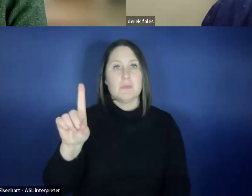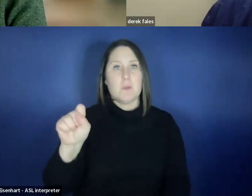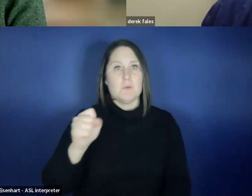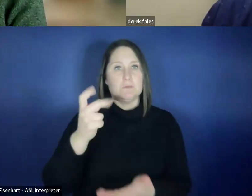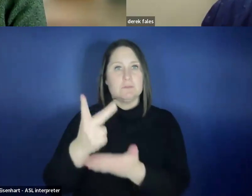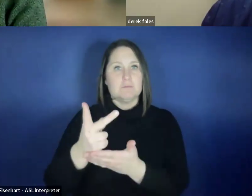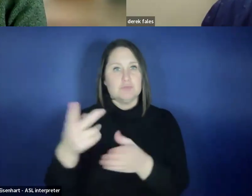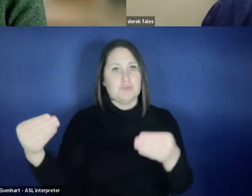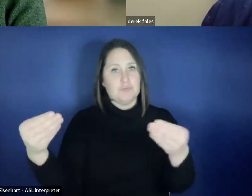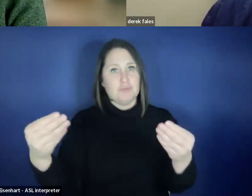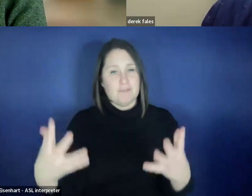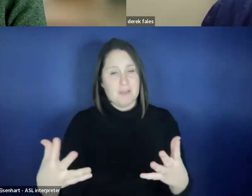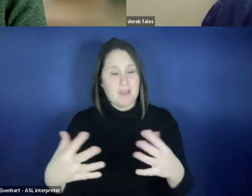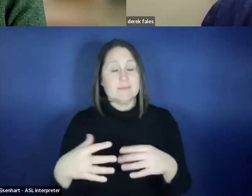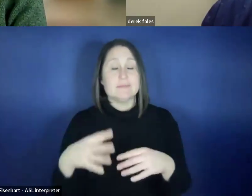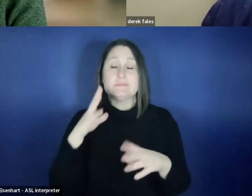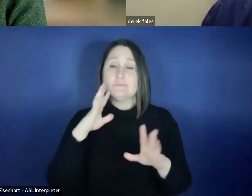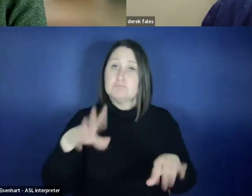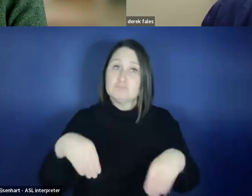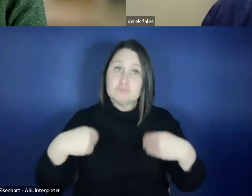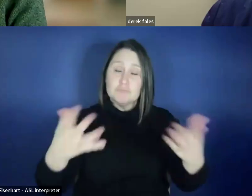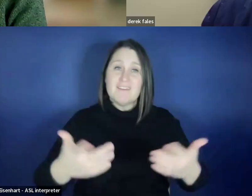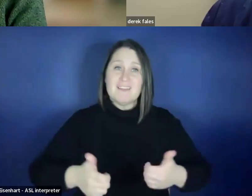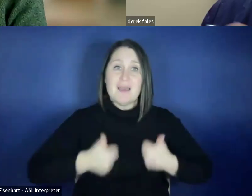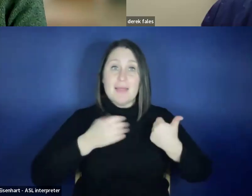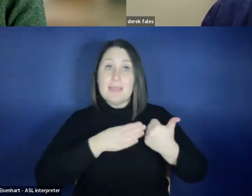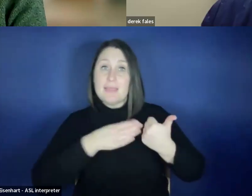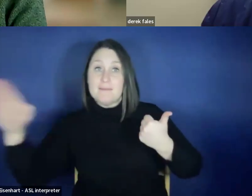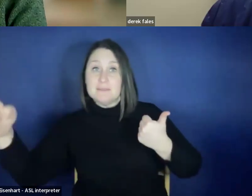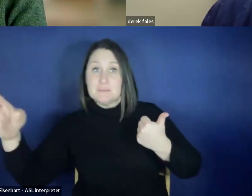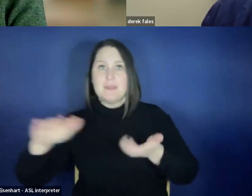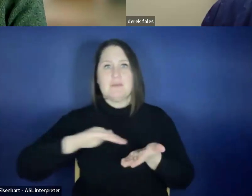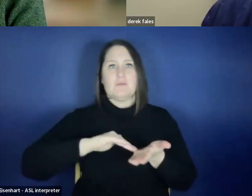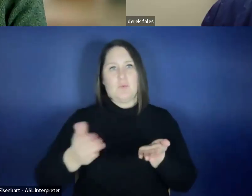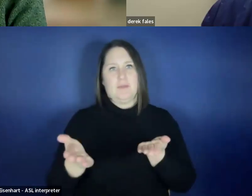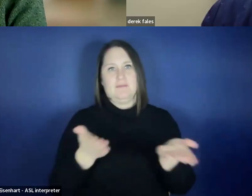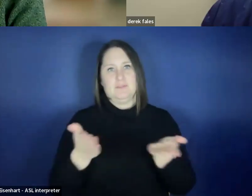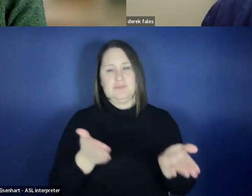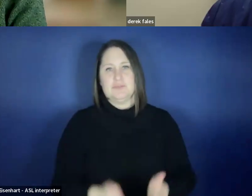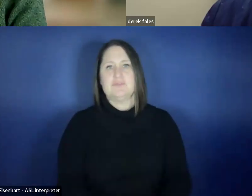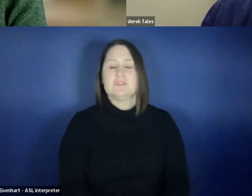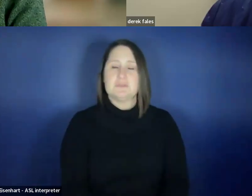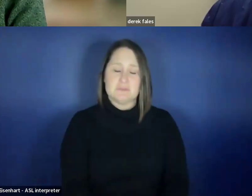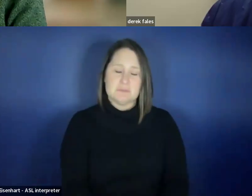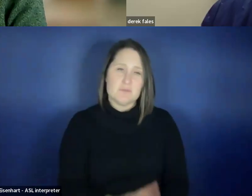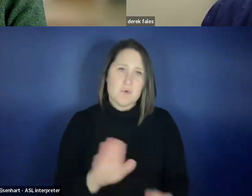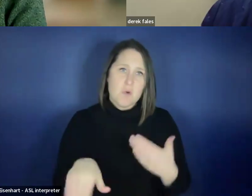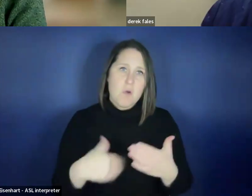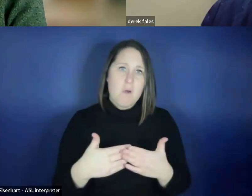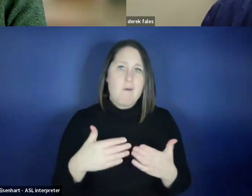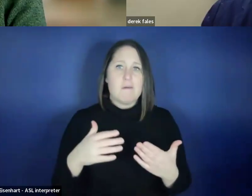can apply to deliver lifespan waiver services. And so we do look at all of those applications and